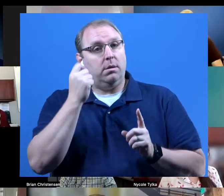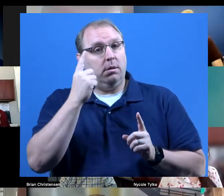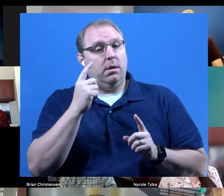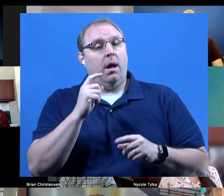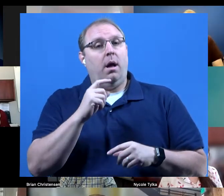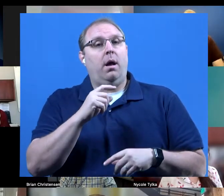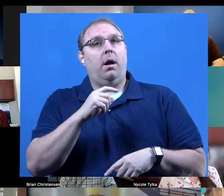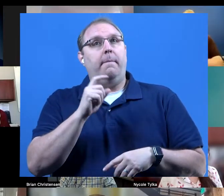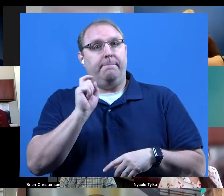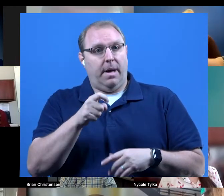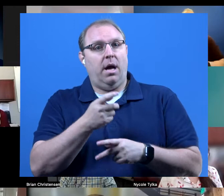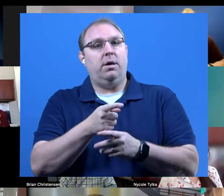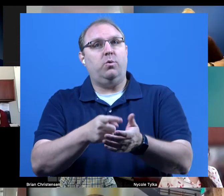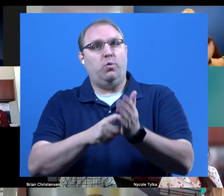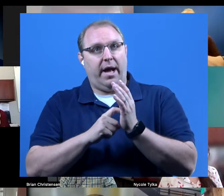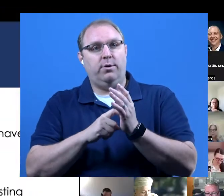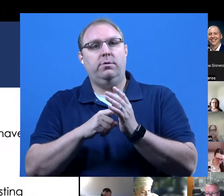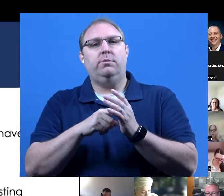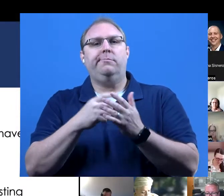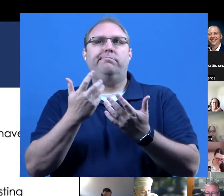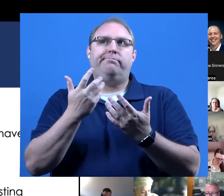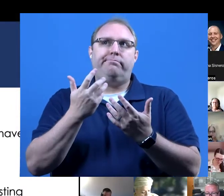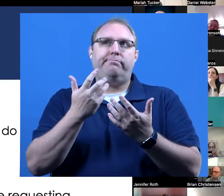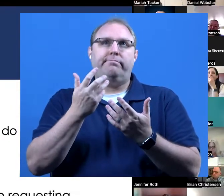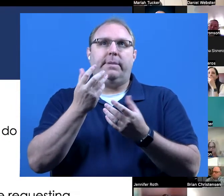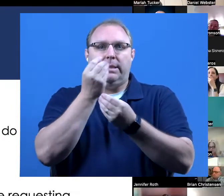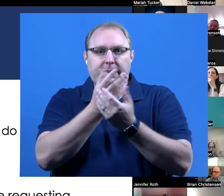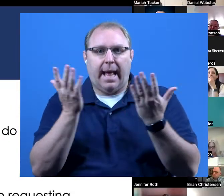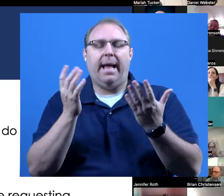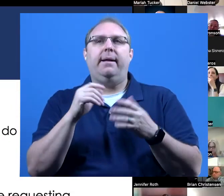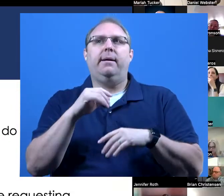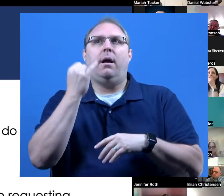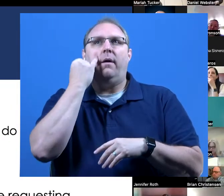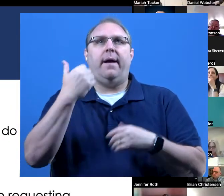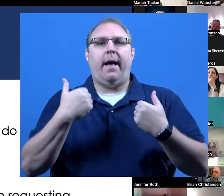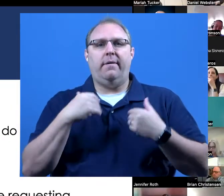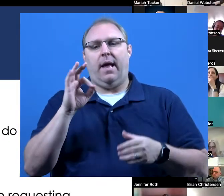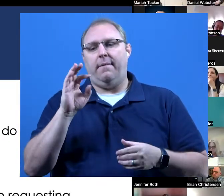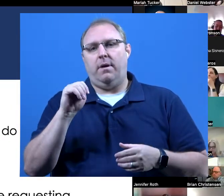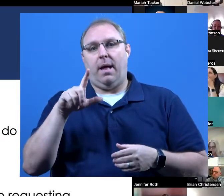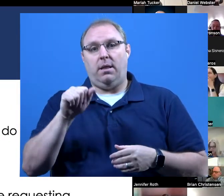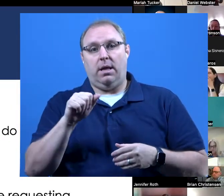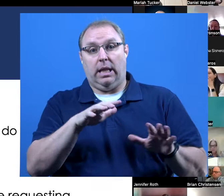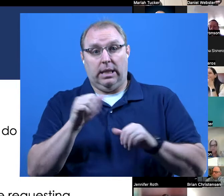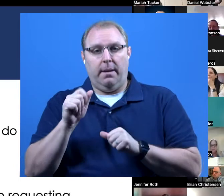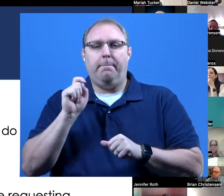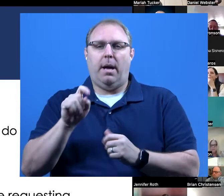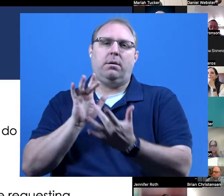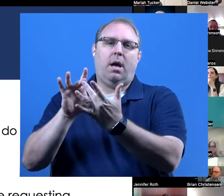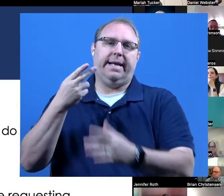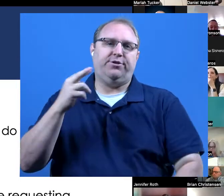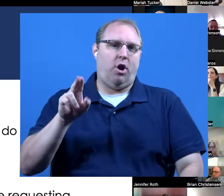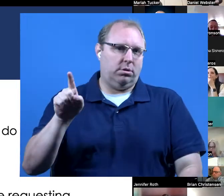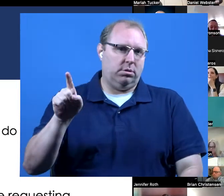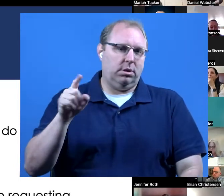That's not required at all. But it is required that you do let people know that, let your people know that if they